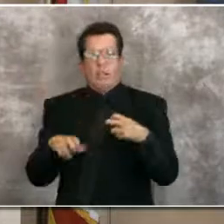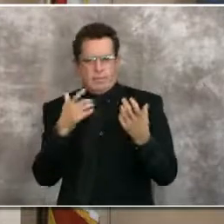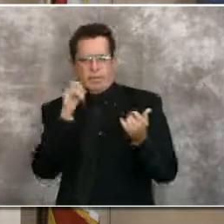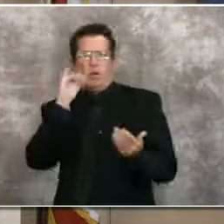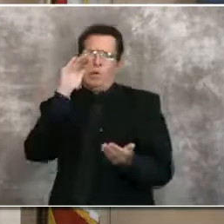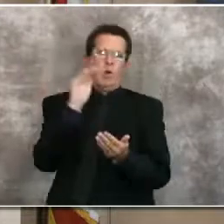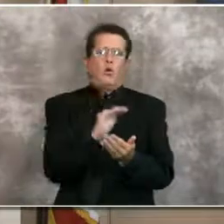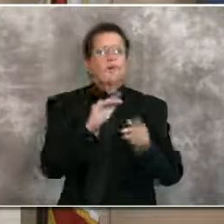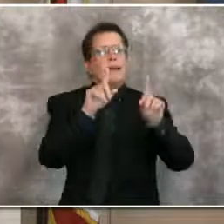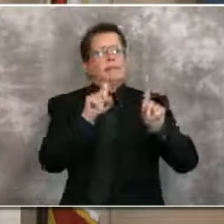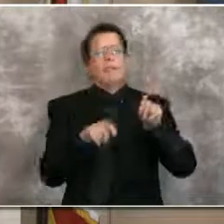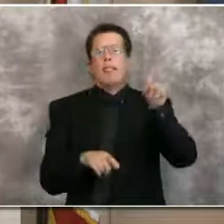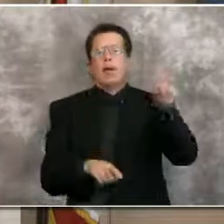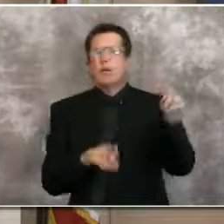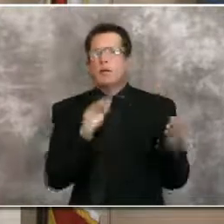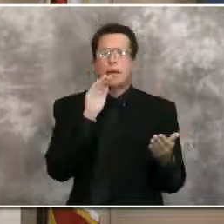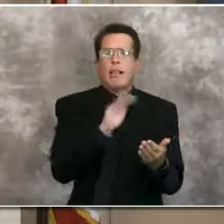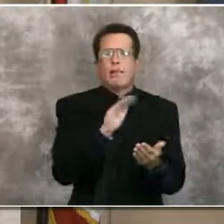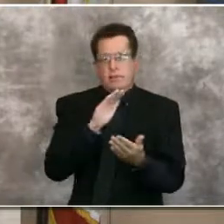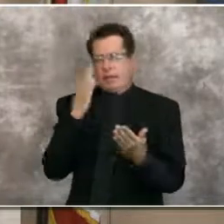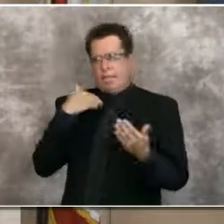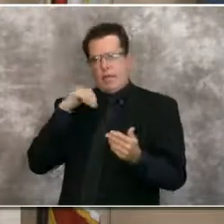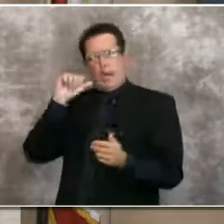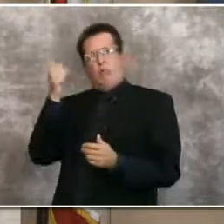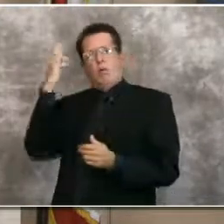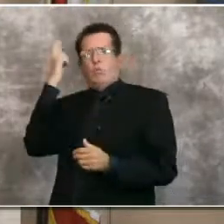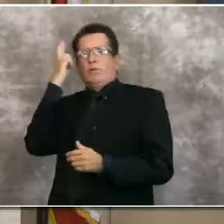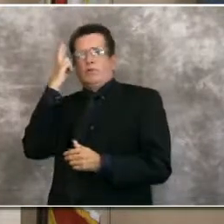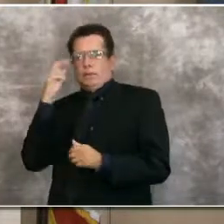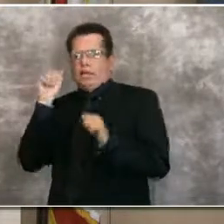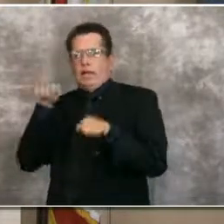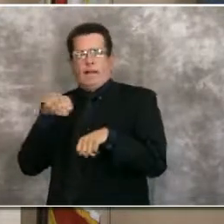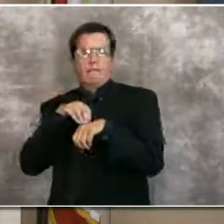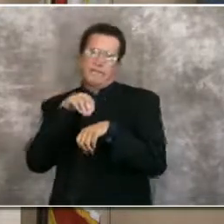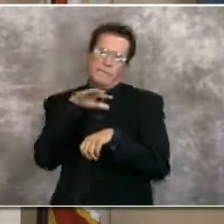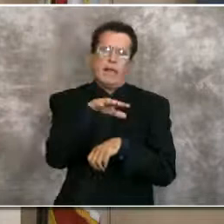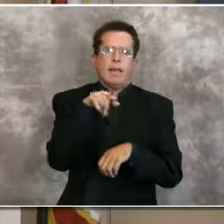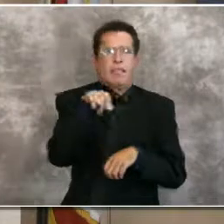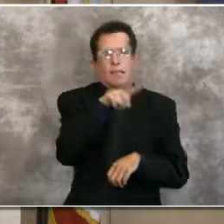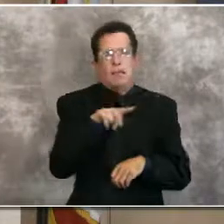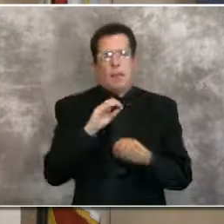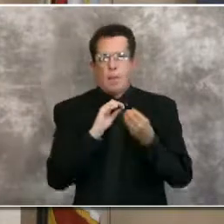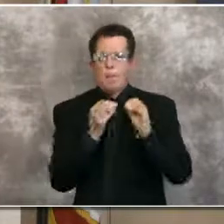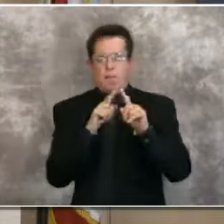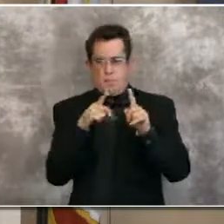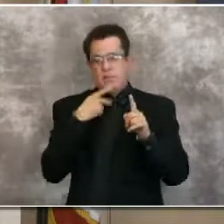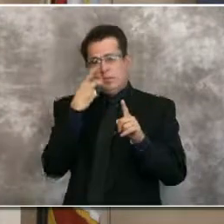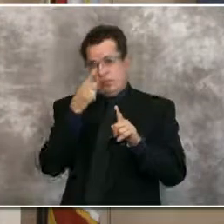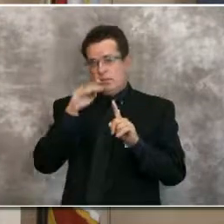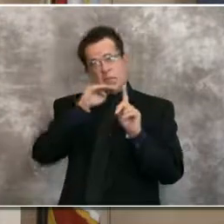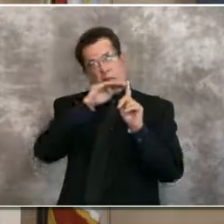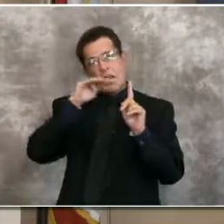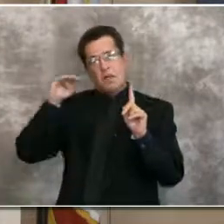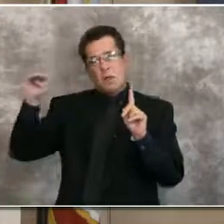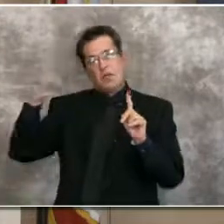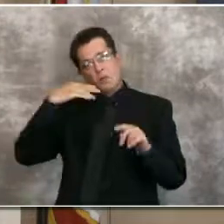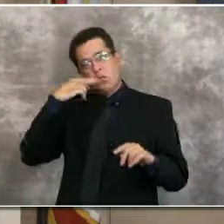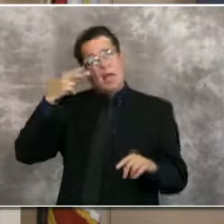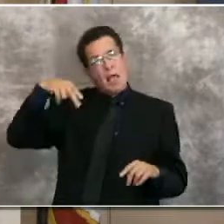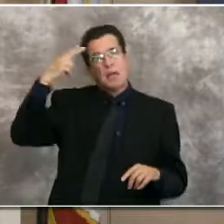numbers. So there's a lot of environmental and other factors that go in play for this. But we're seeing this steady state. I will point